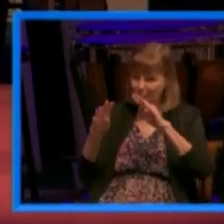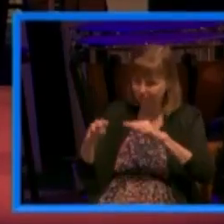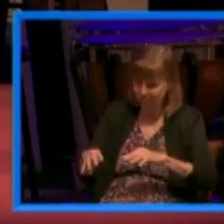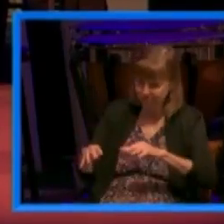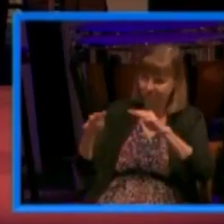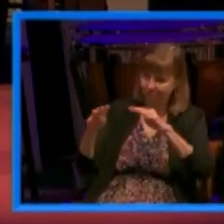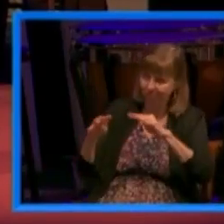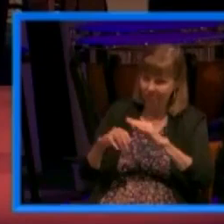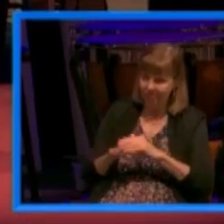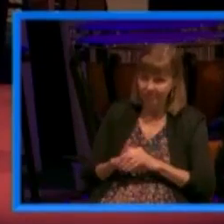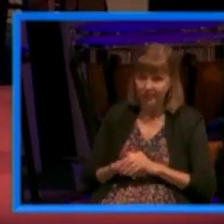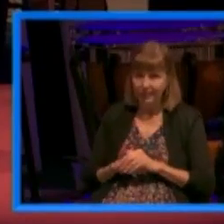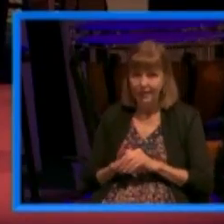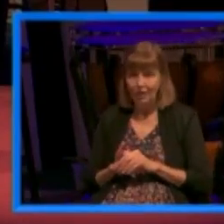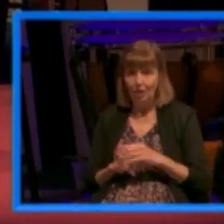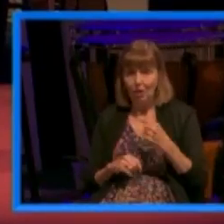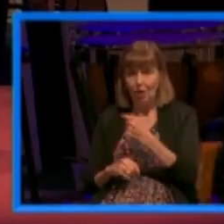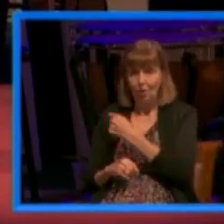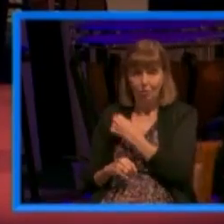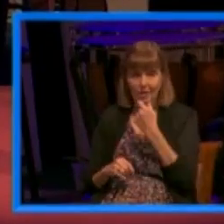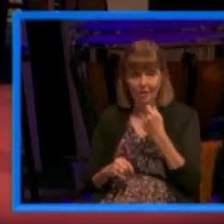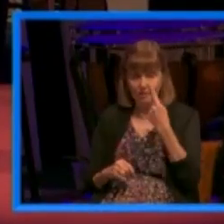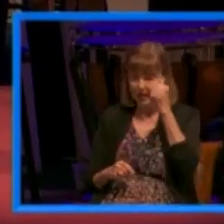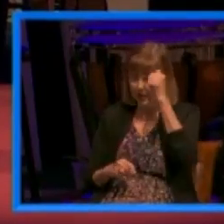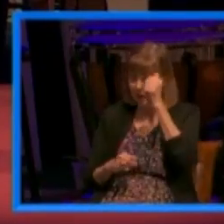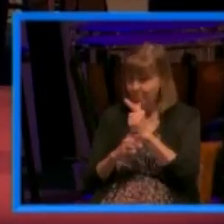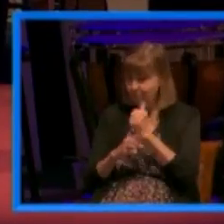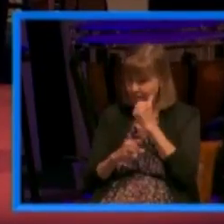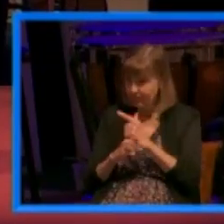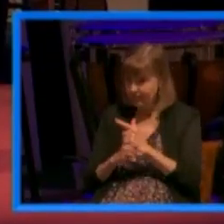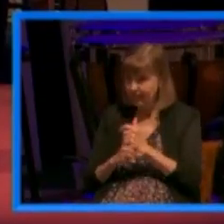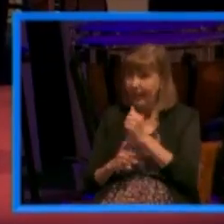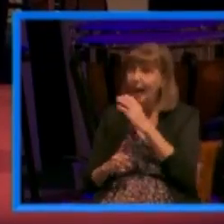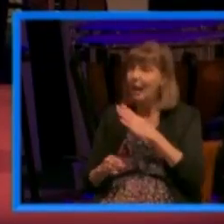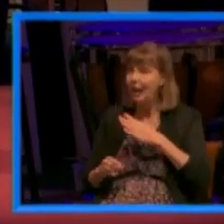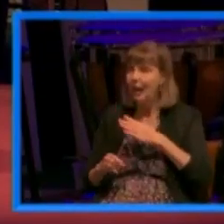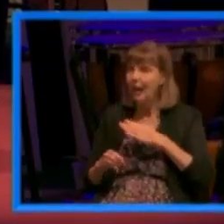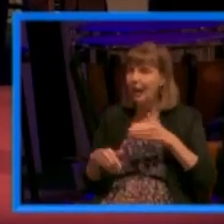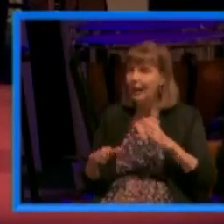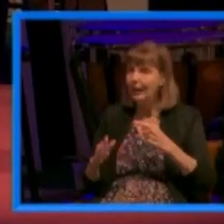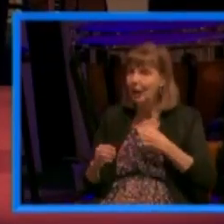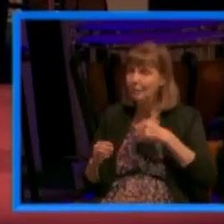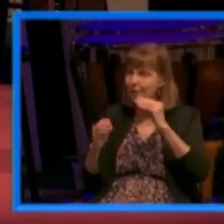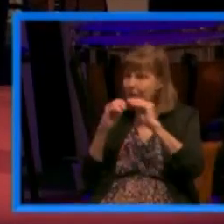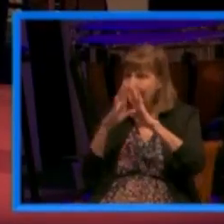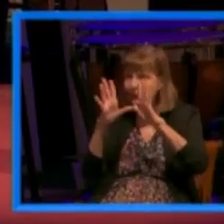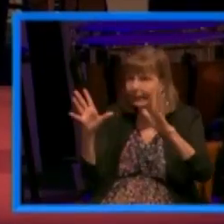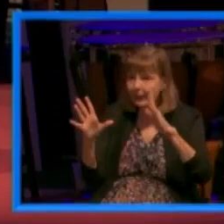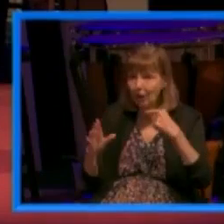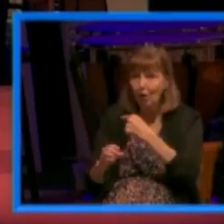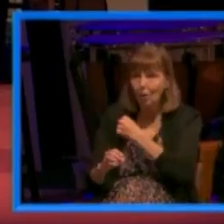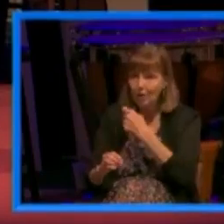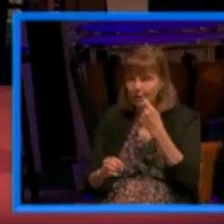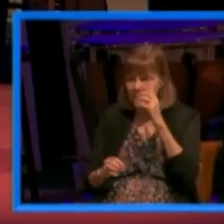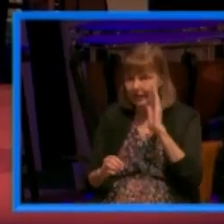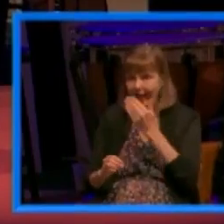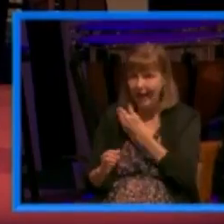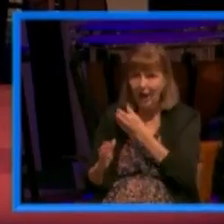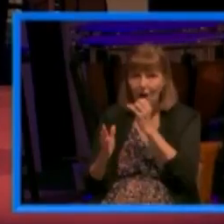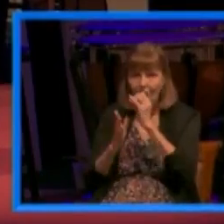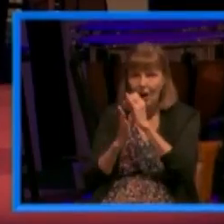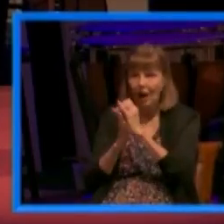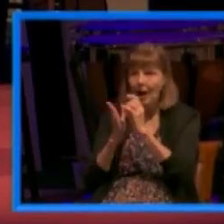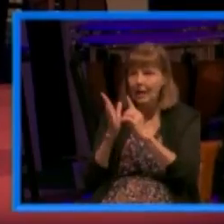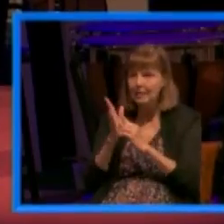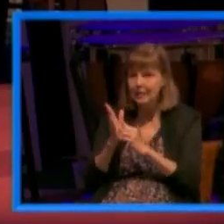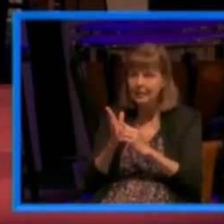her. Now, we understand, brothers and sisters, and ladies, let me be very clear. We understand that our identity is not found in who we're married to